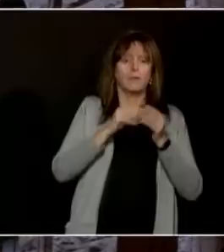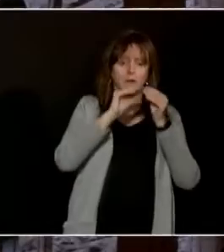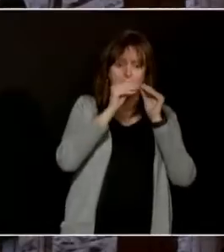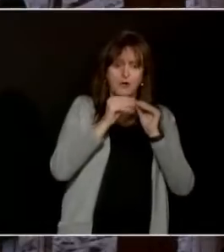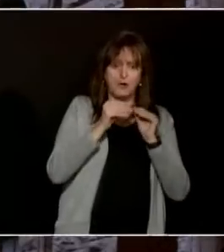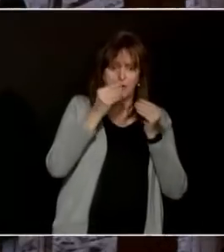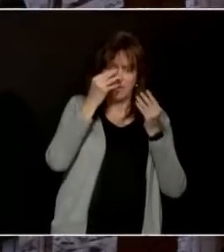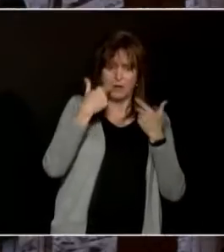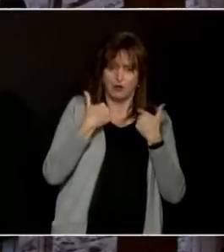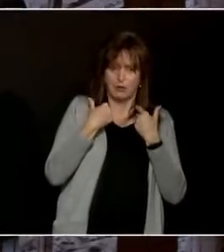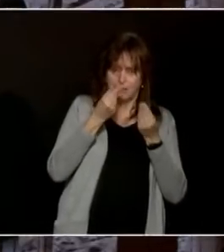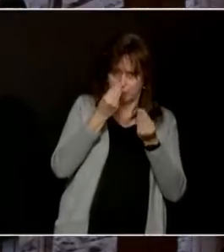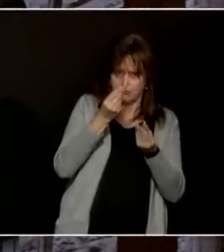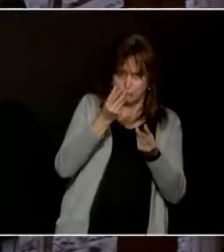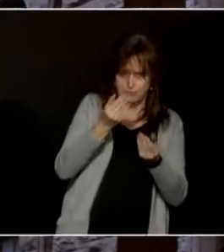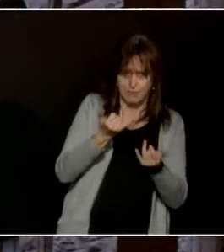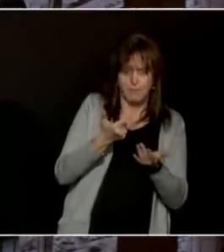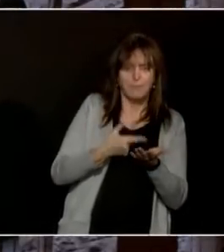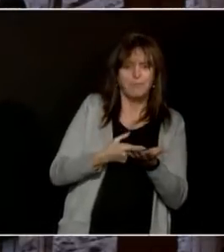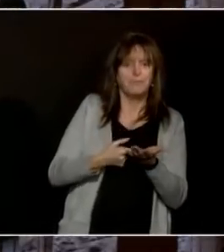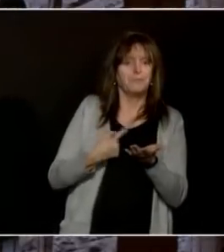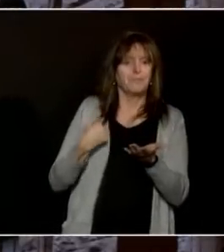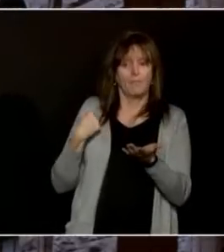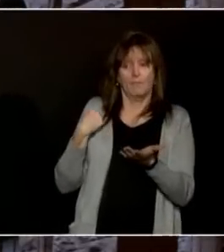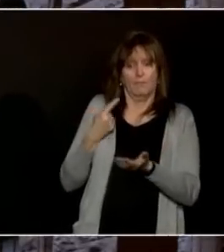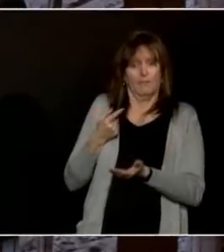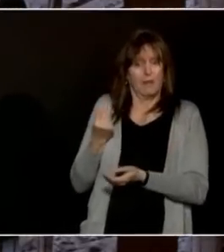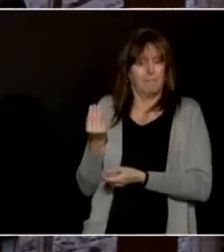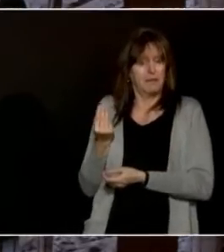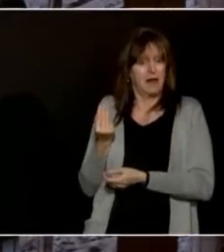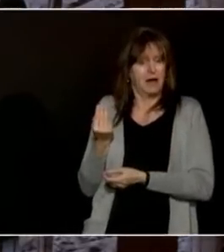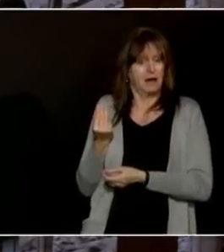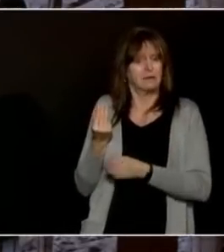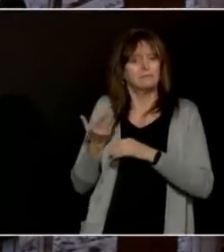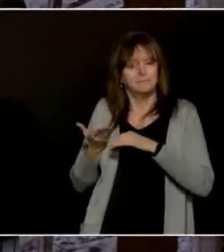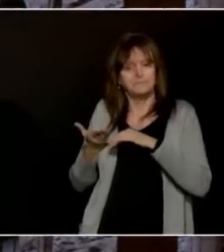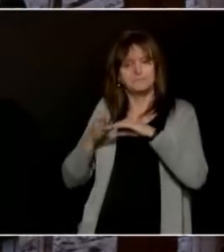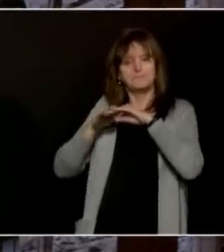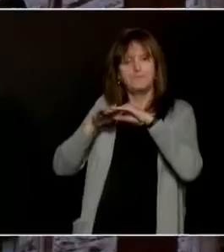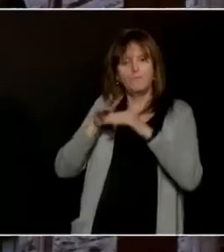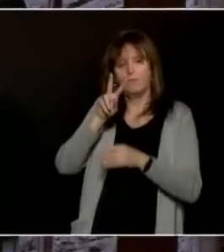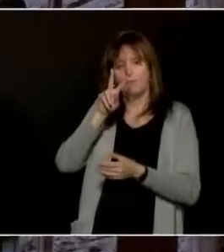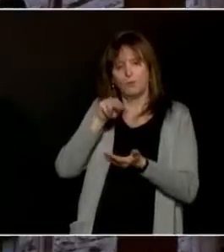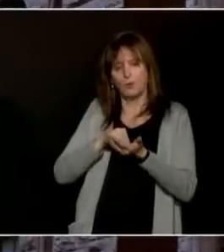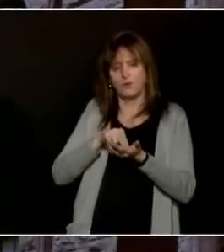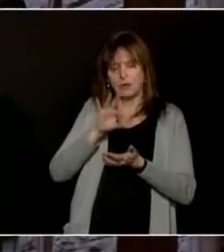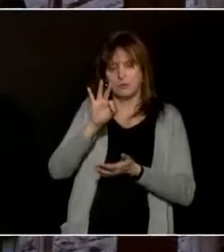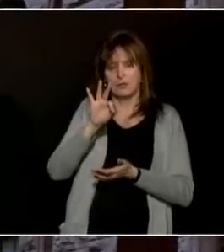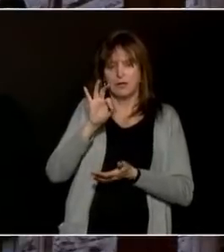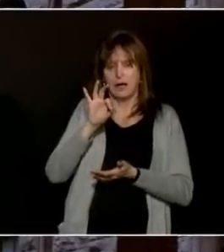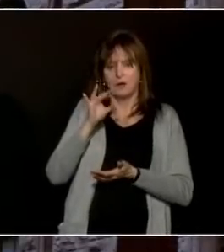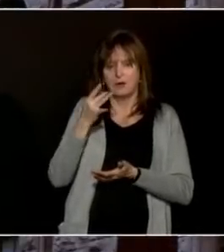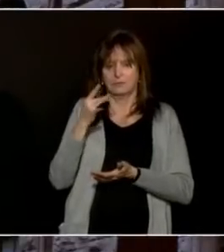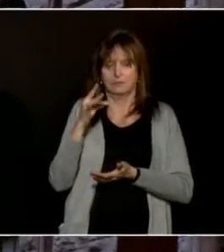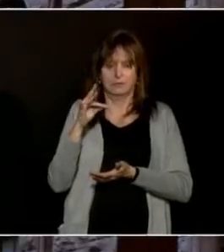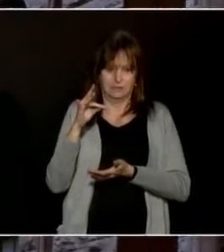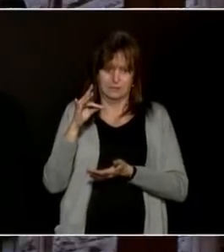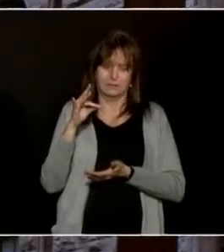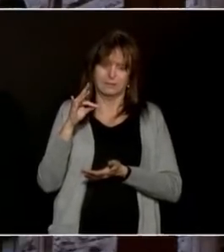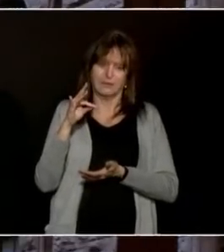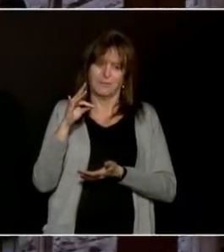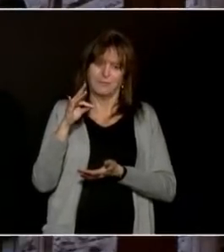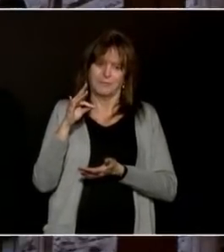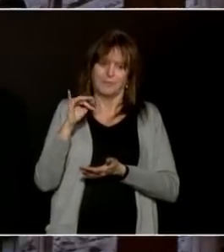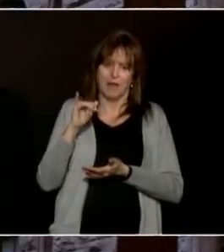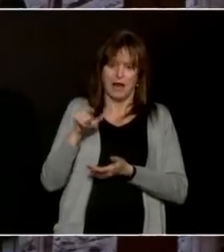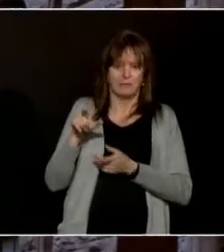we've added since Monday an additional 2,918 cases of COVID-19. That